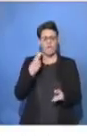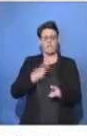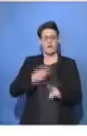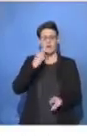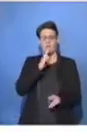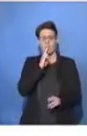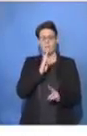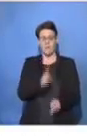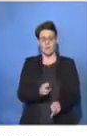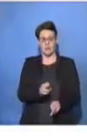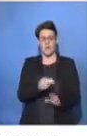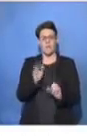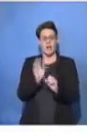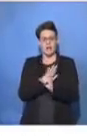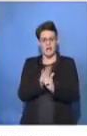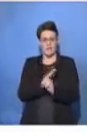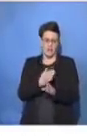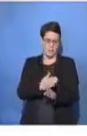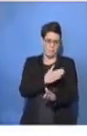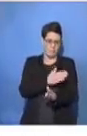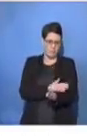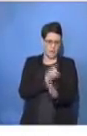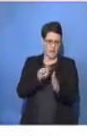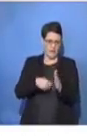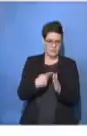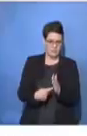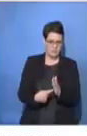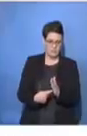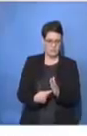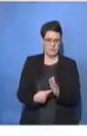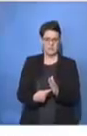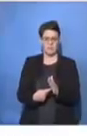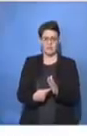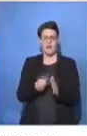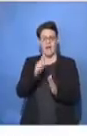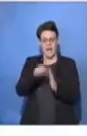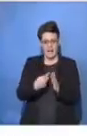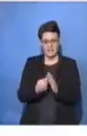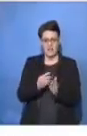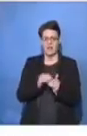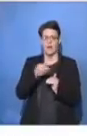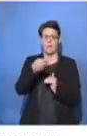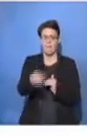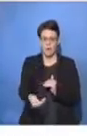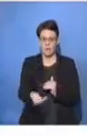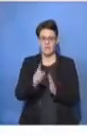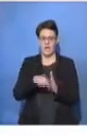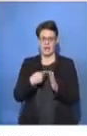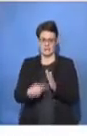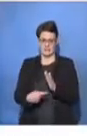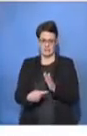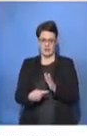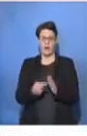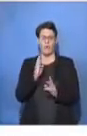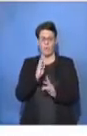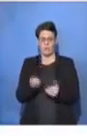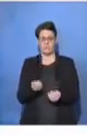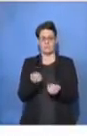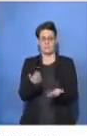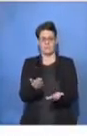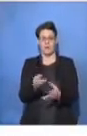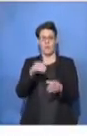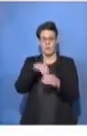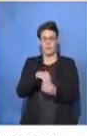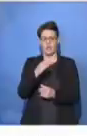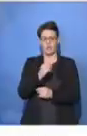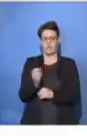which will cover the pre-election, election and post-election phases, will be issued within